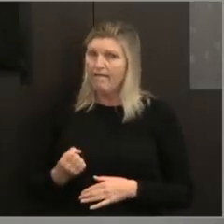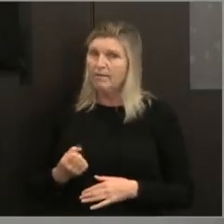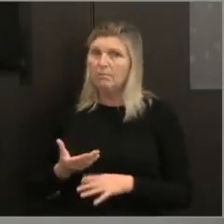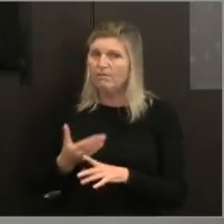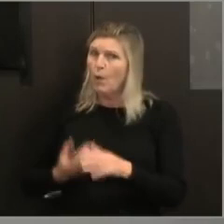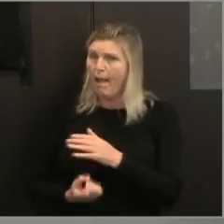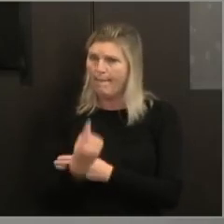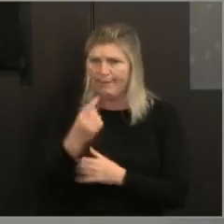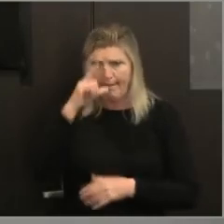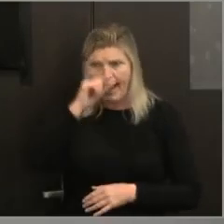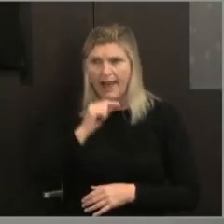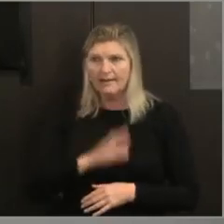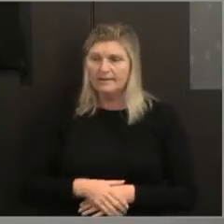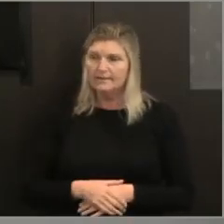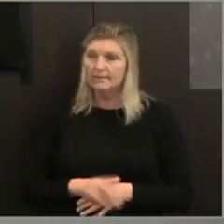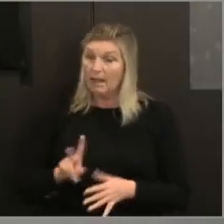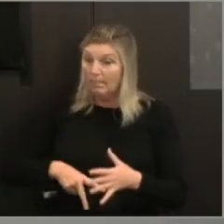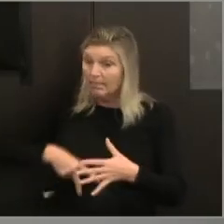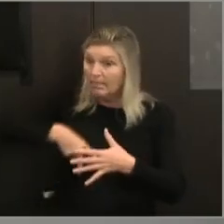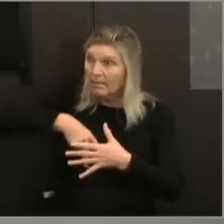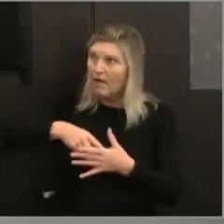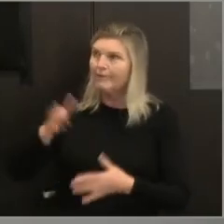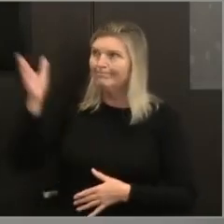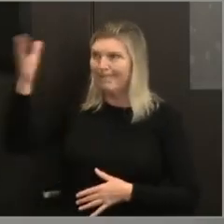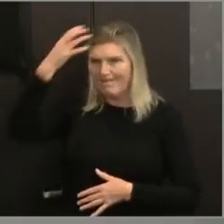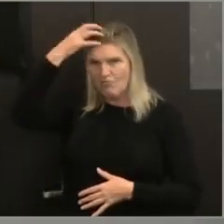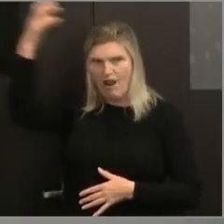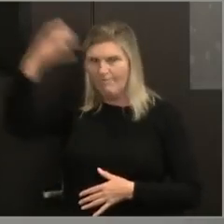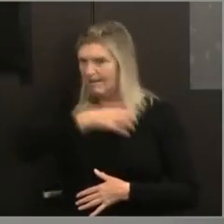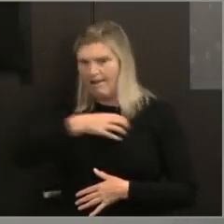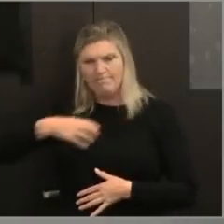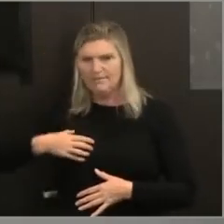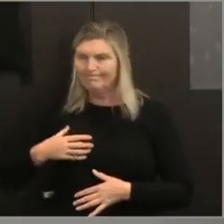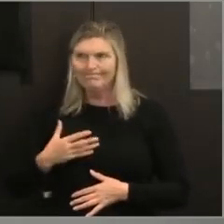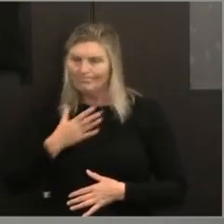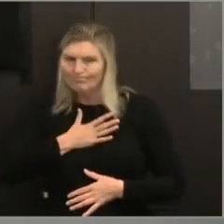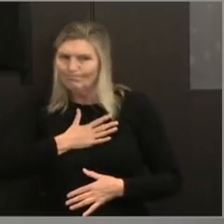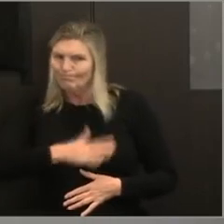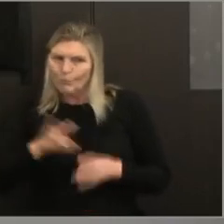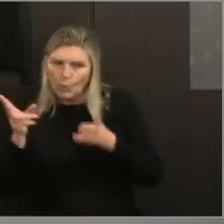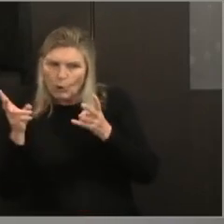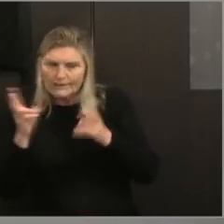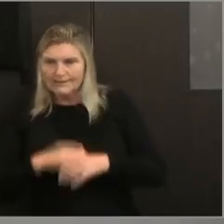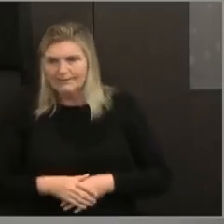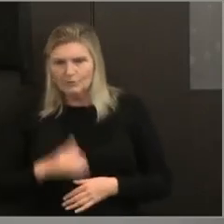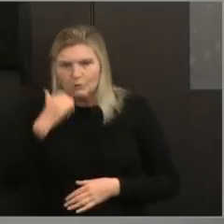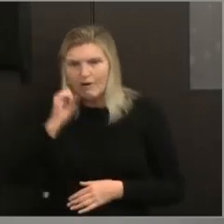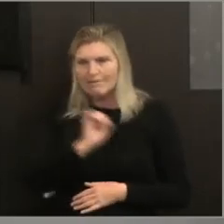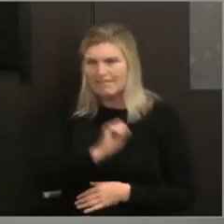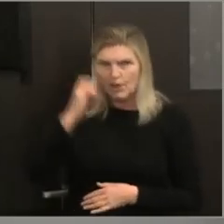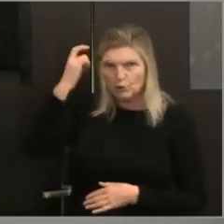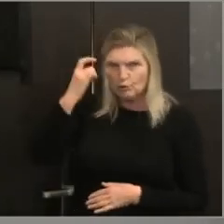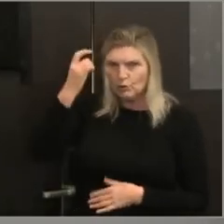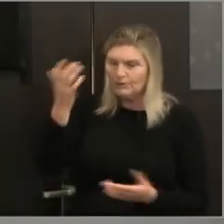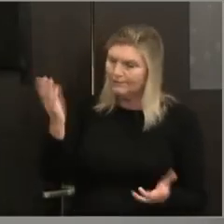occur. But the barrier has been the Crown unwillingness to listen to Māori concerns.